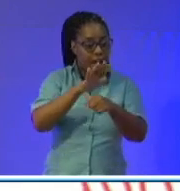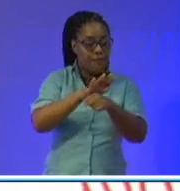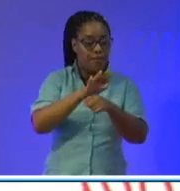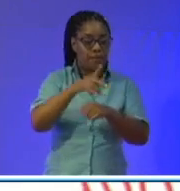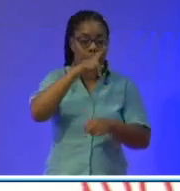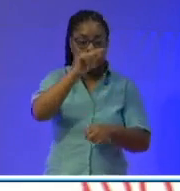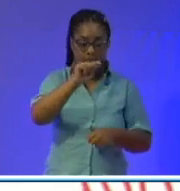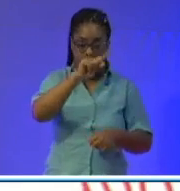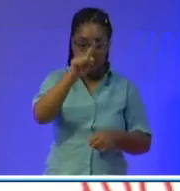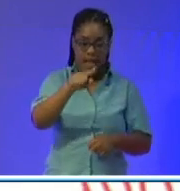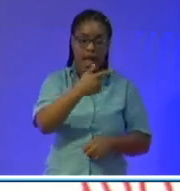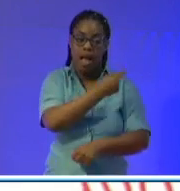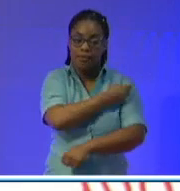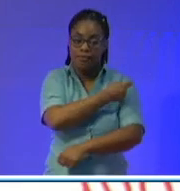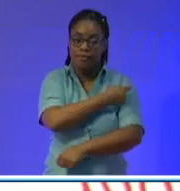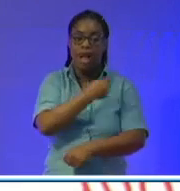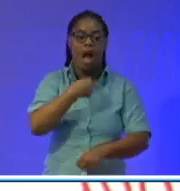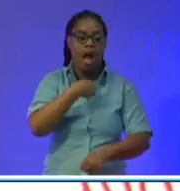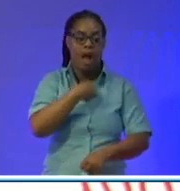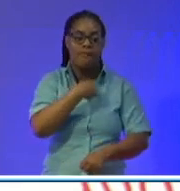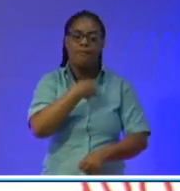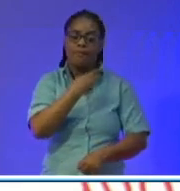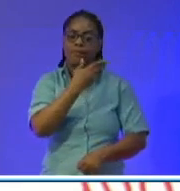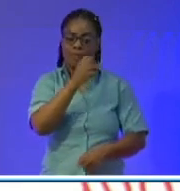And here's where I'd like to